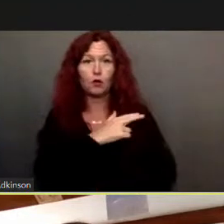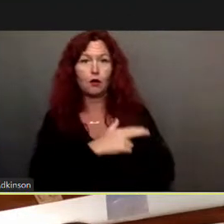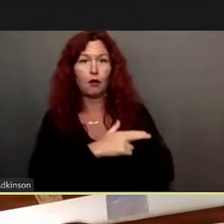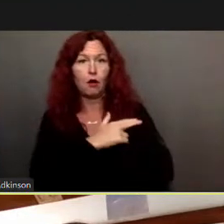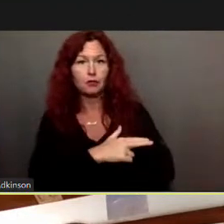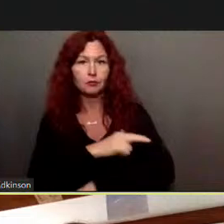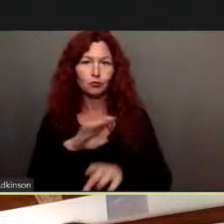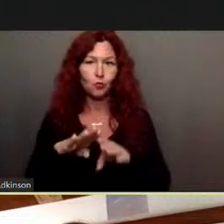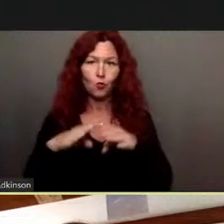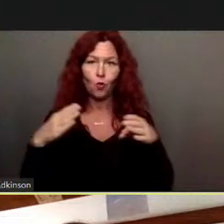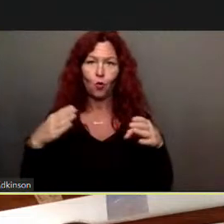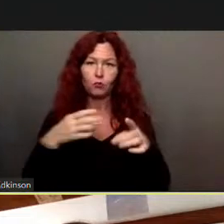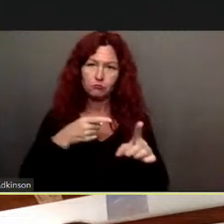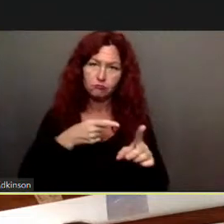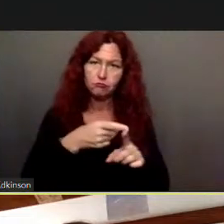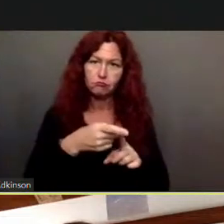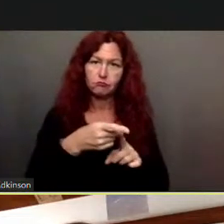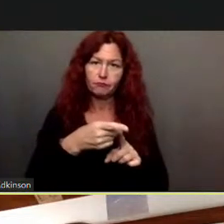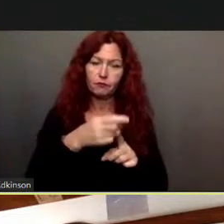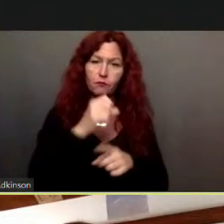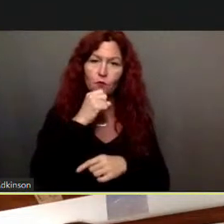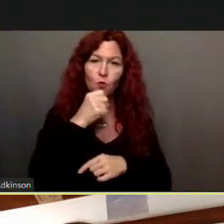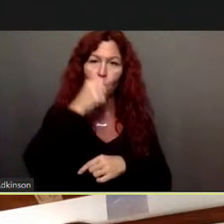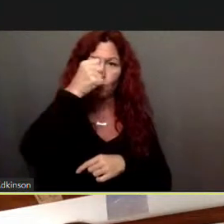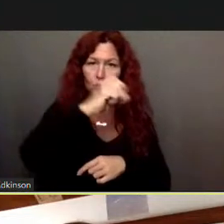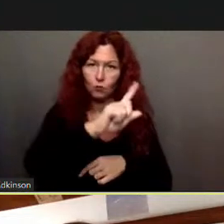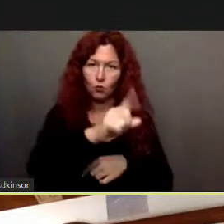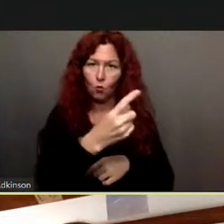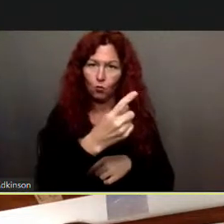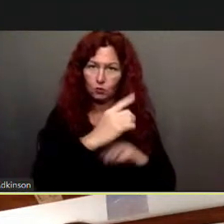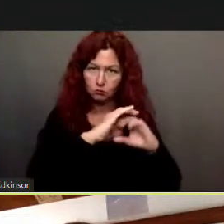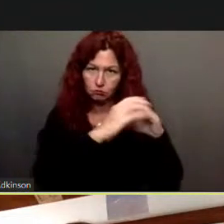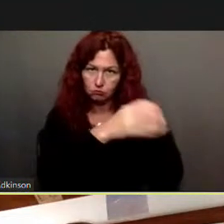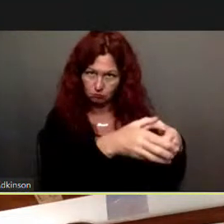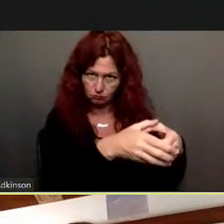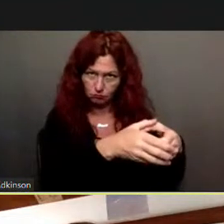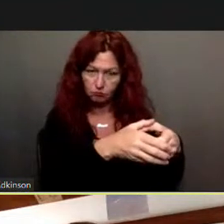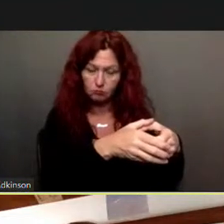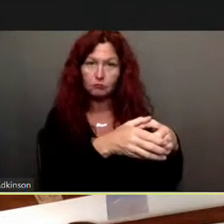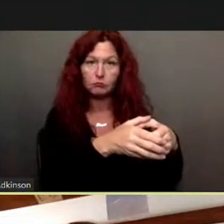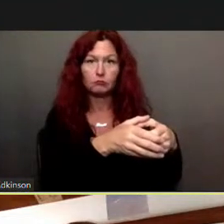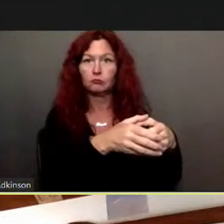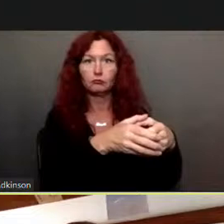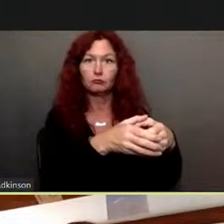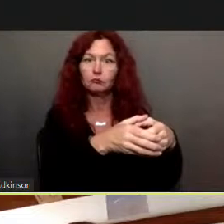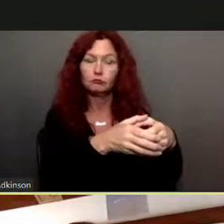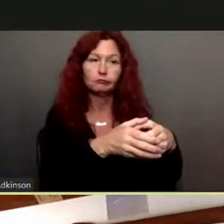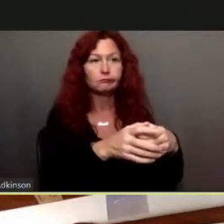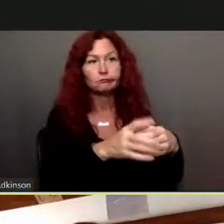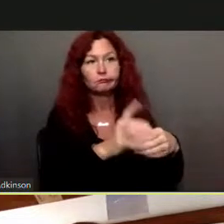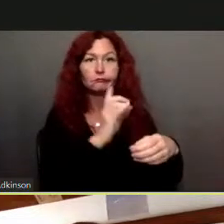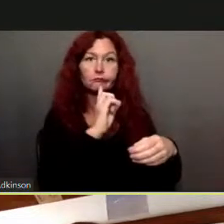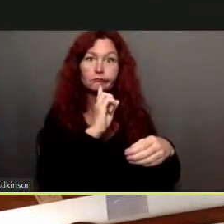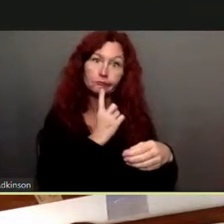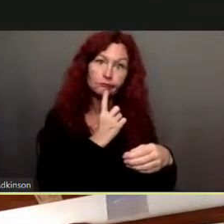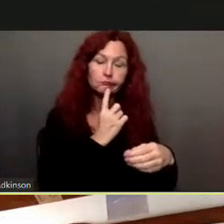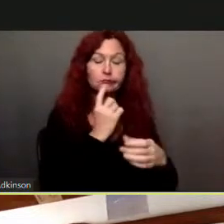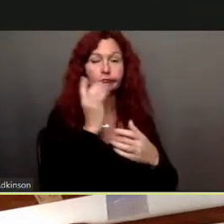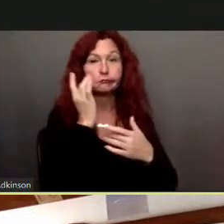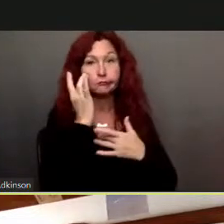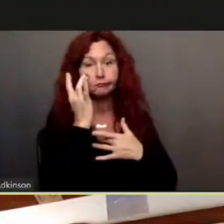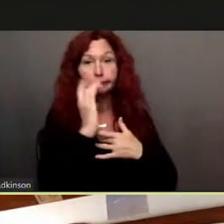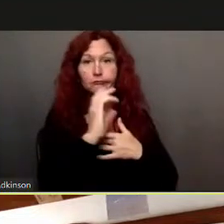for seniors who may not need to be hospitalized but can't return to